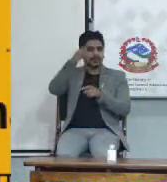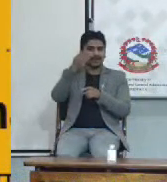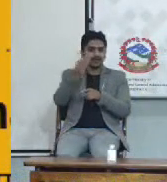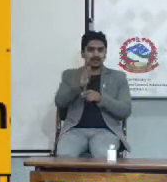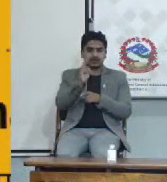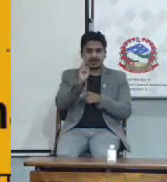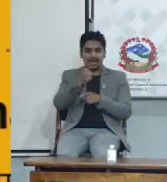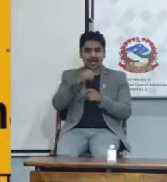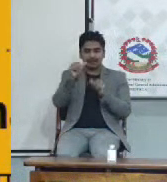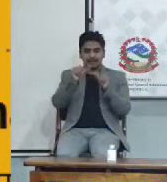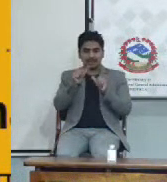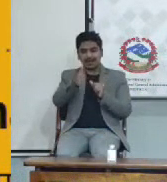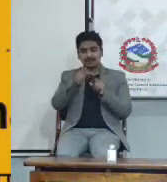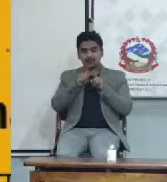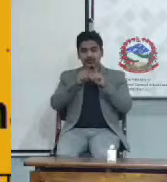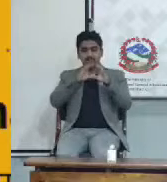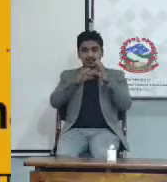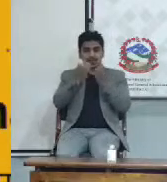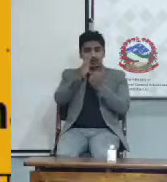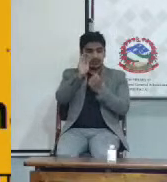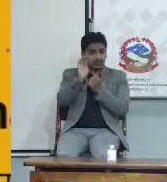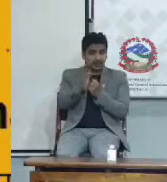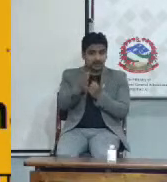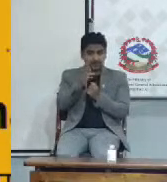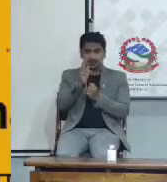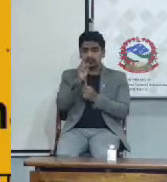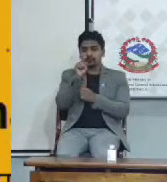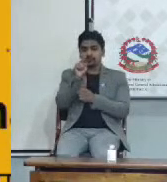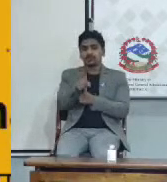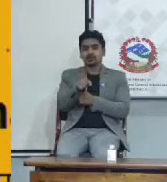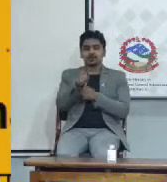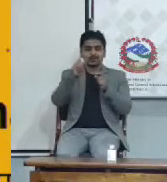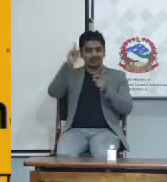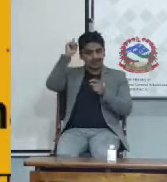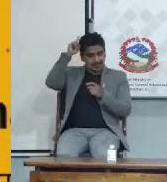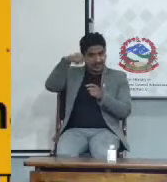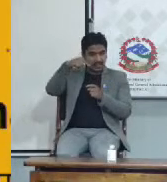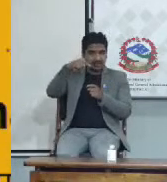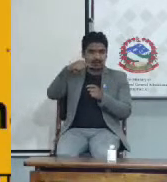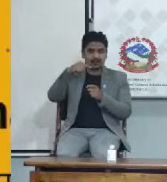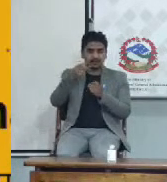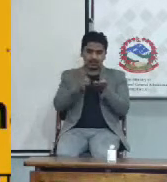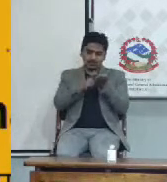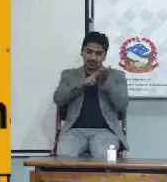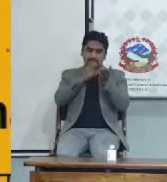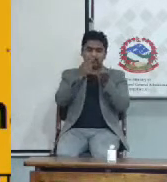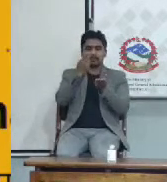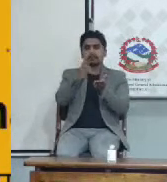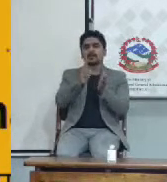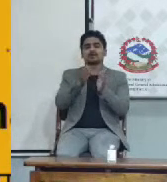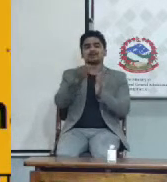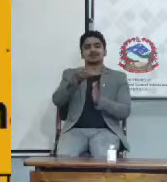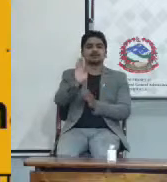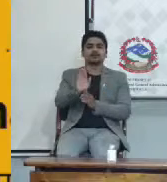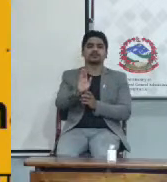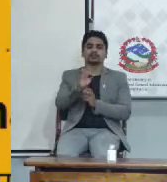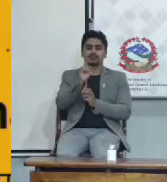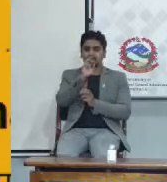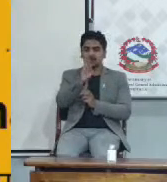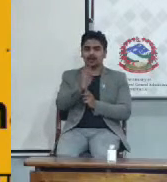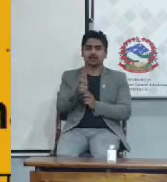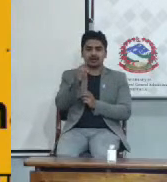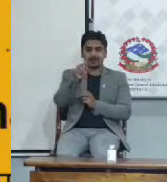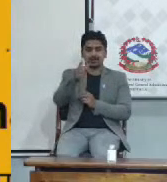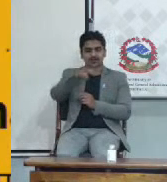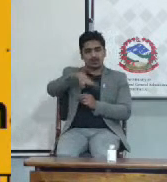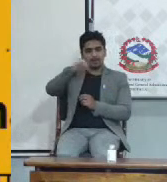be hugely increased. And it will affect to the citizen, institution, government, and to